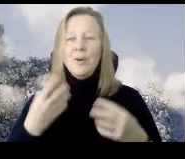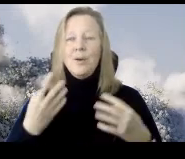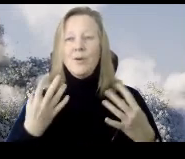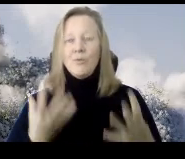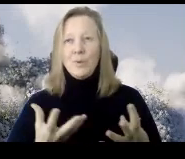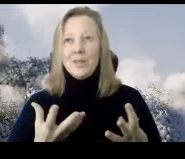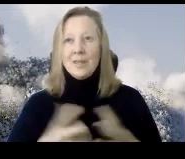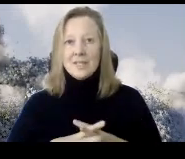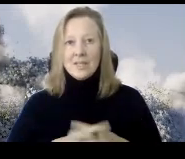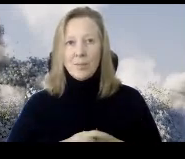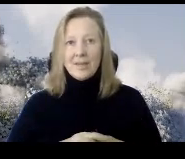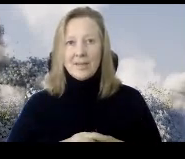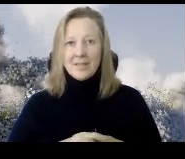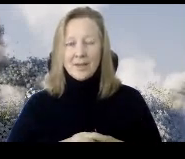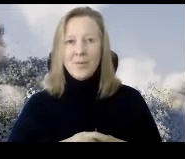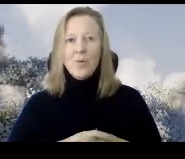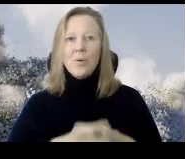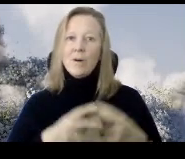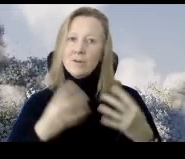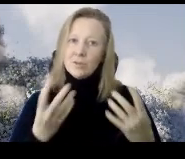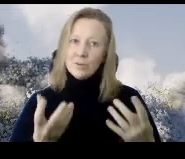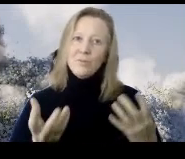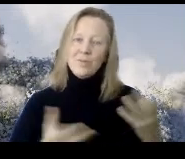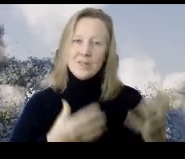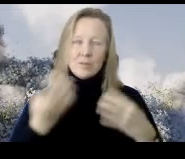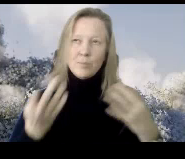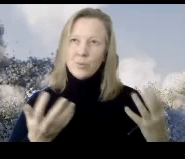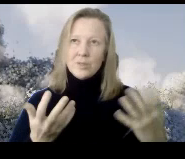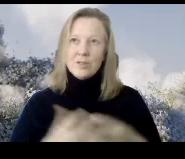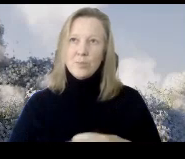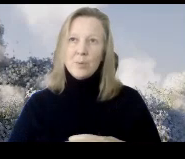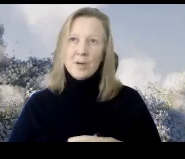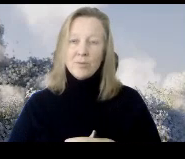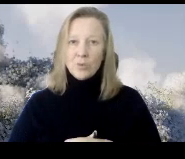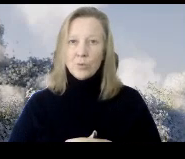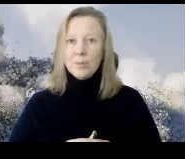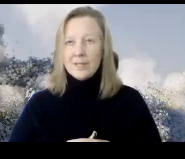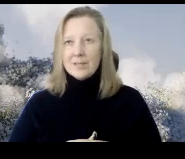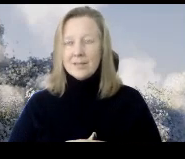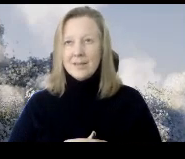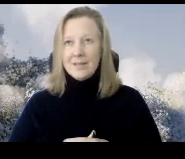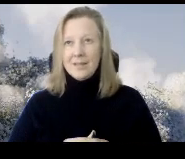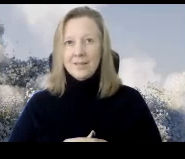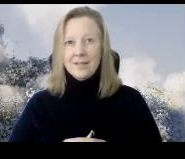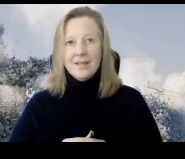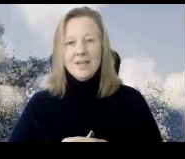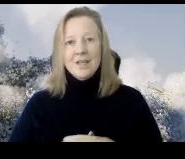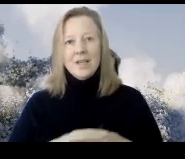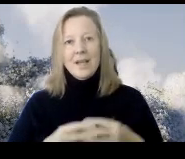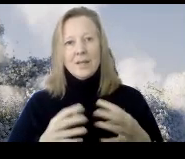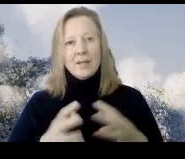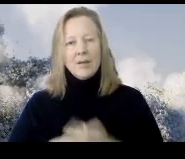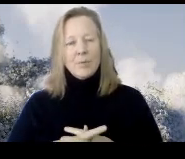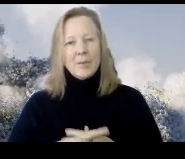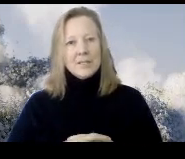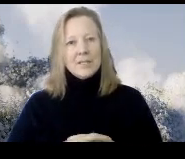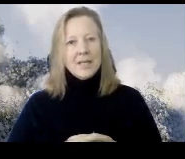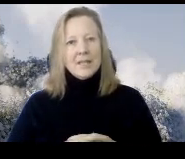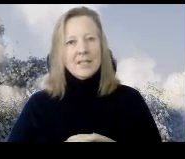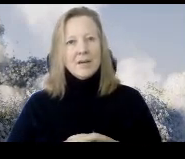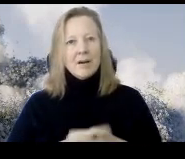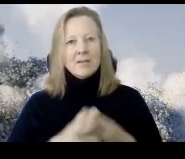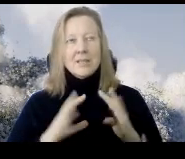help with the CELBAN exam, or also these are both to prepare for the workplace, ideally. And like